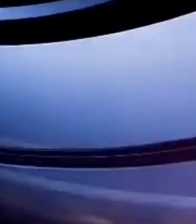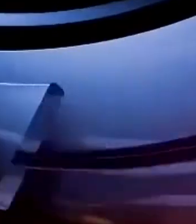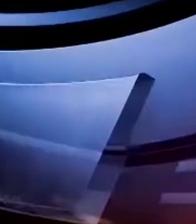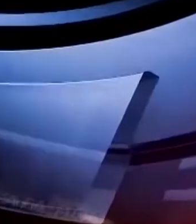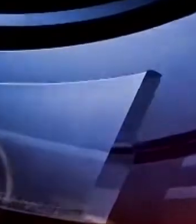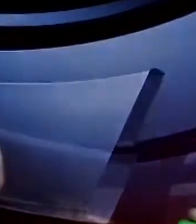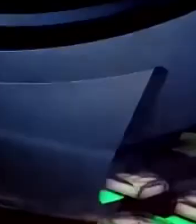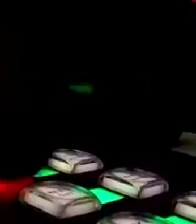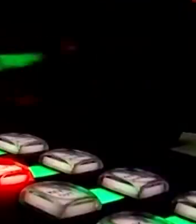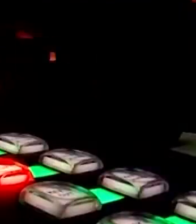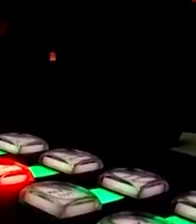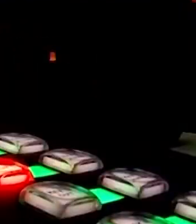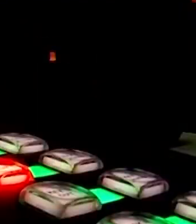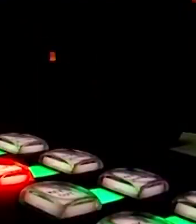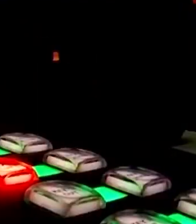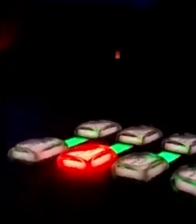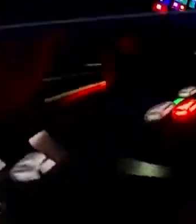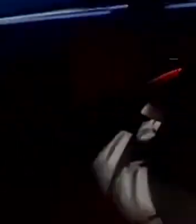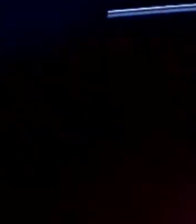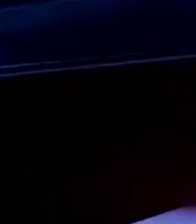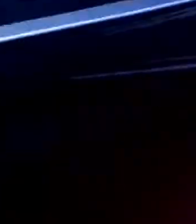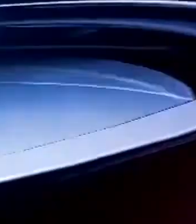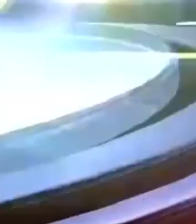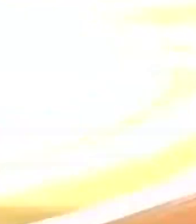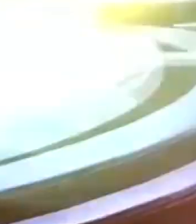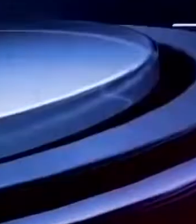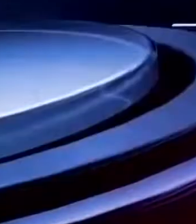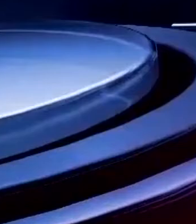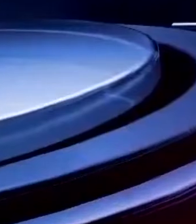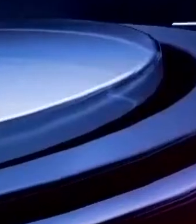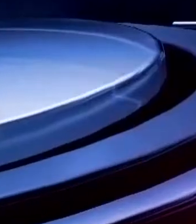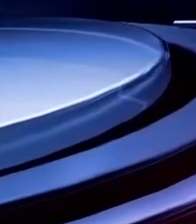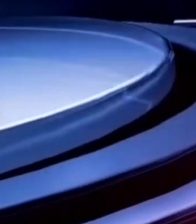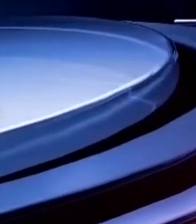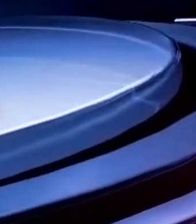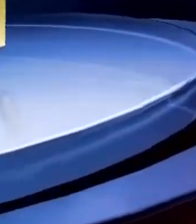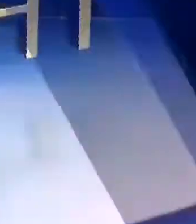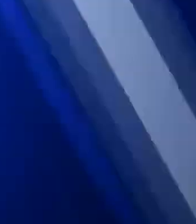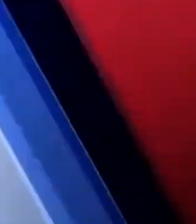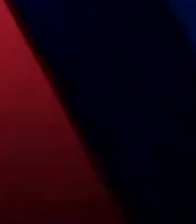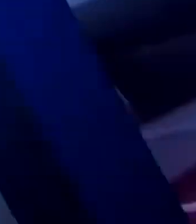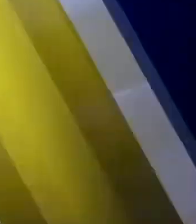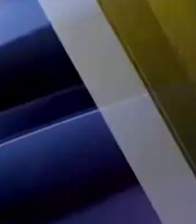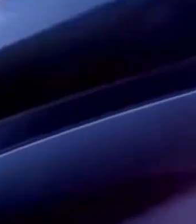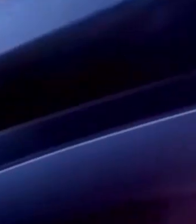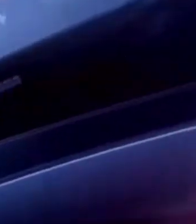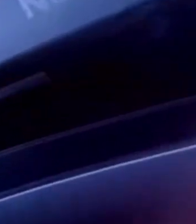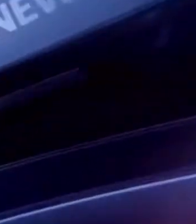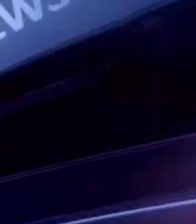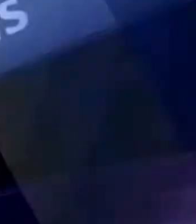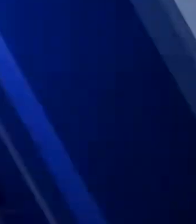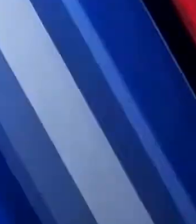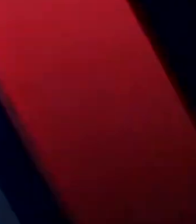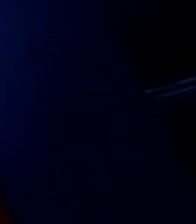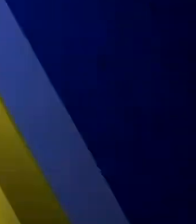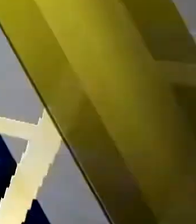Broadcasting from our studios in the Pine St. Michael, this is CBC News Night, starting now.